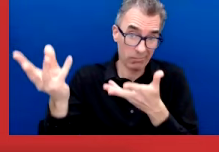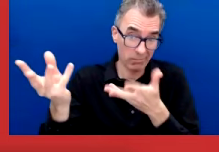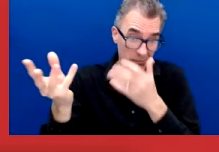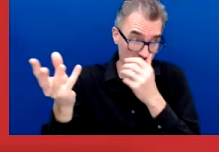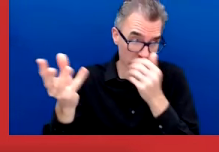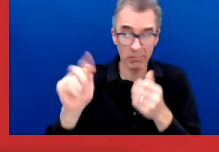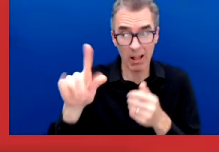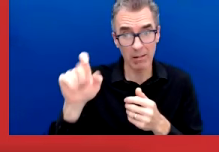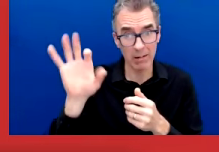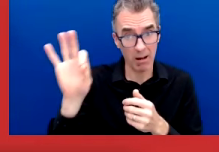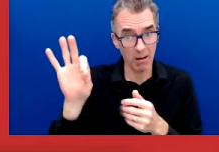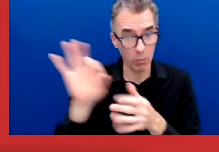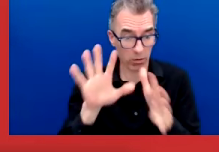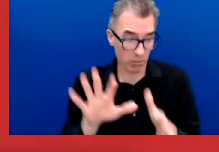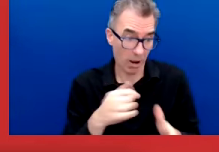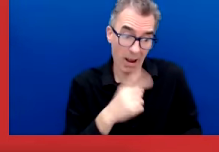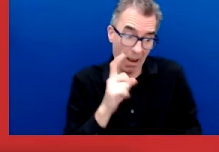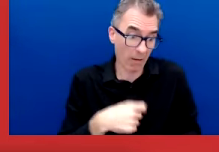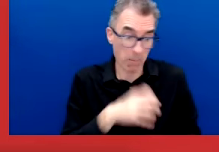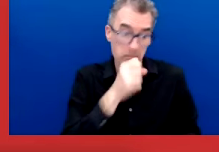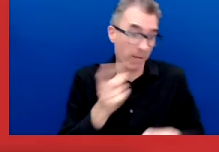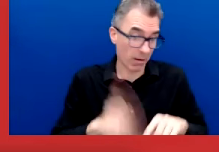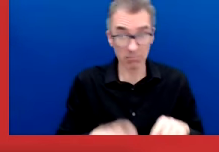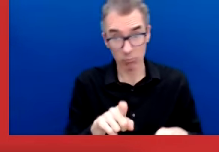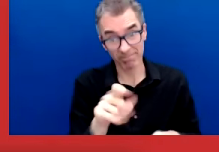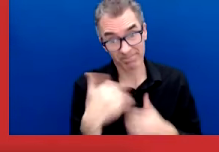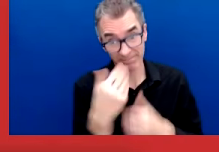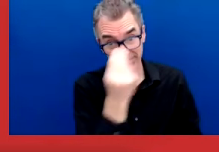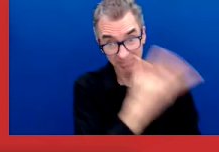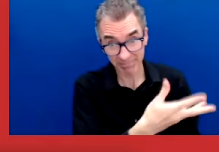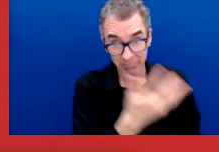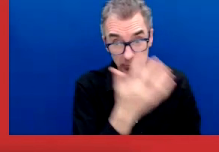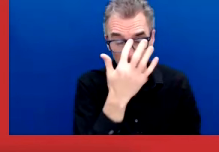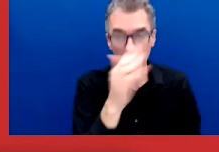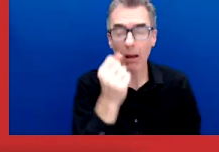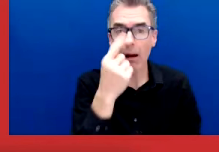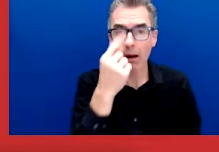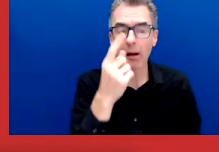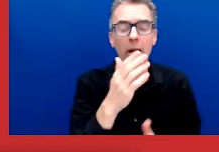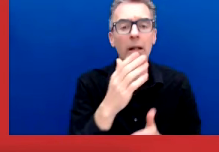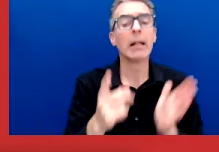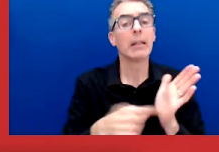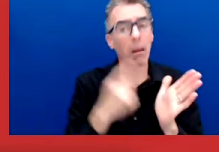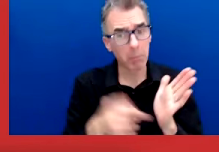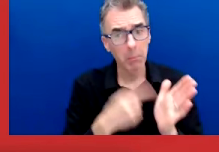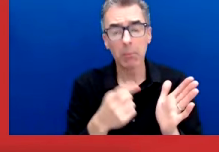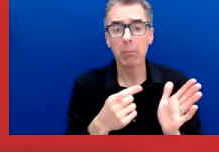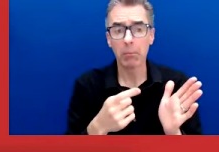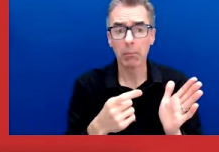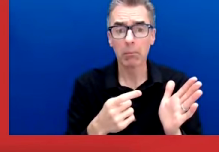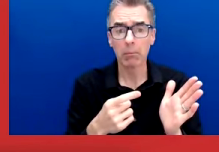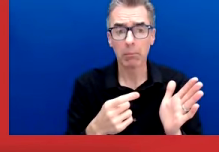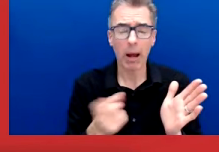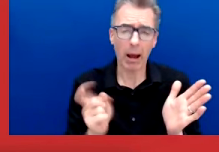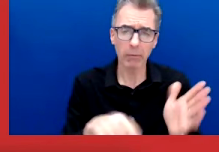a Title IX coordinator. There are some areas in which confidentiality is